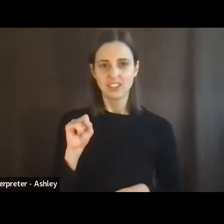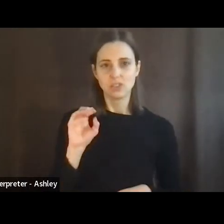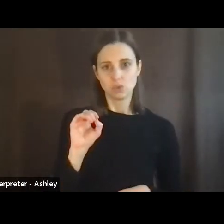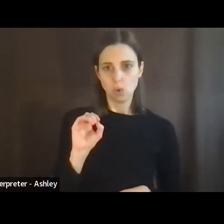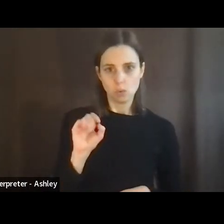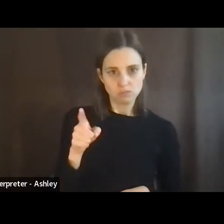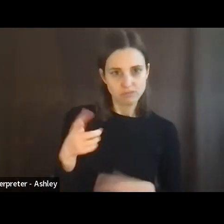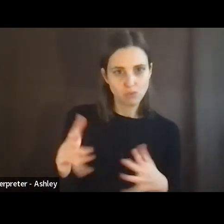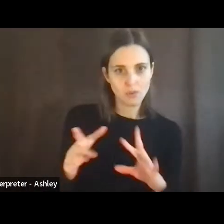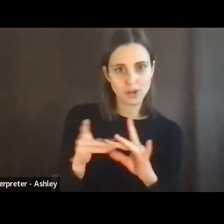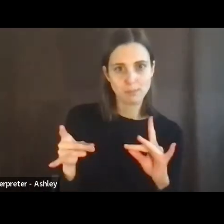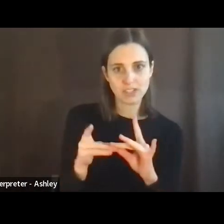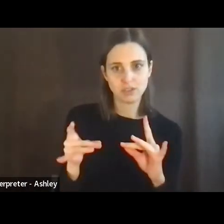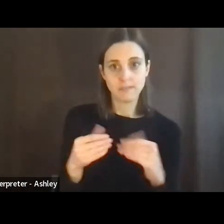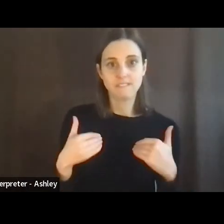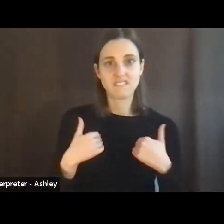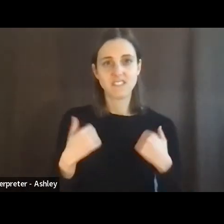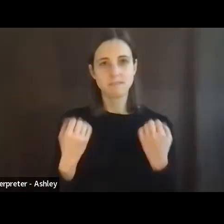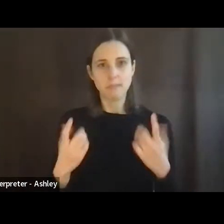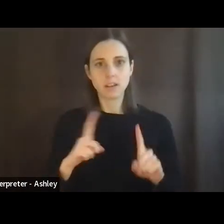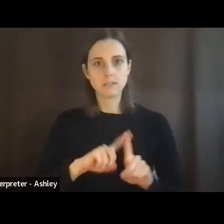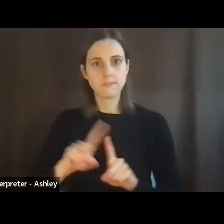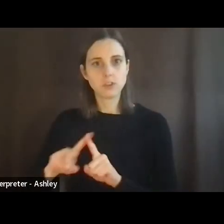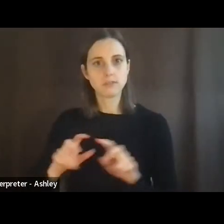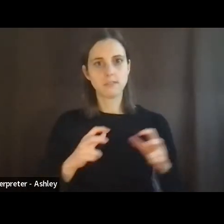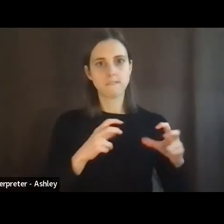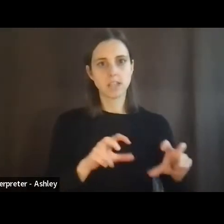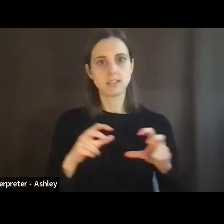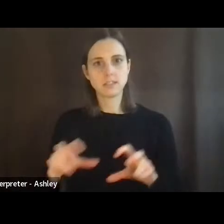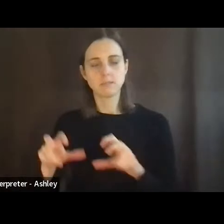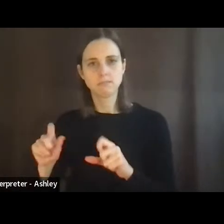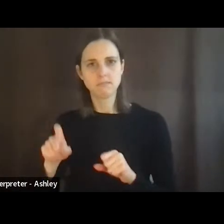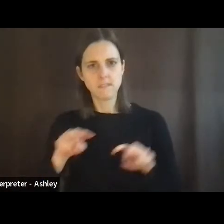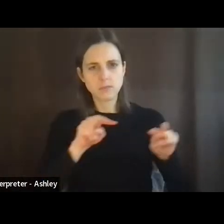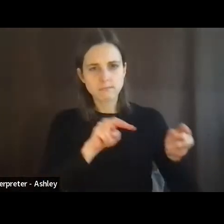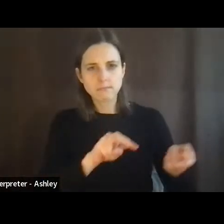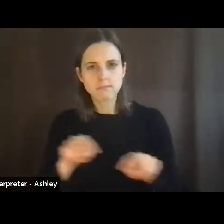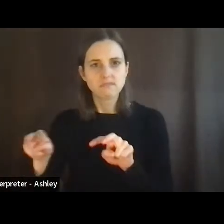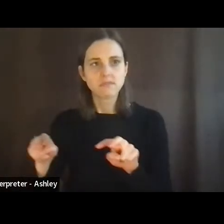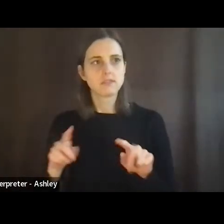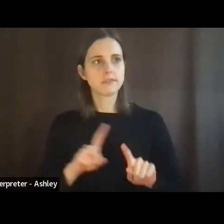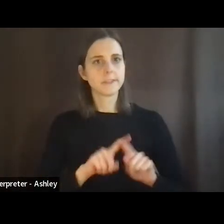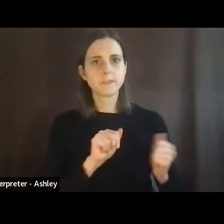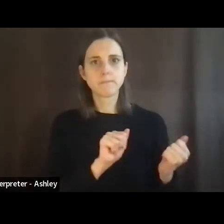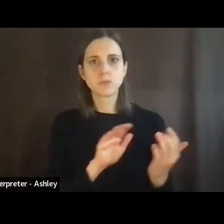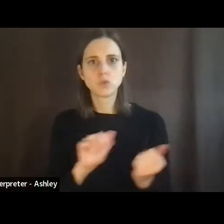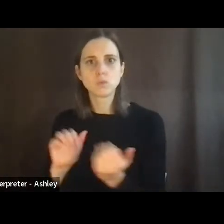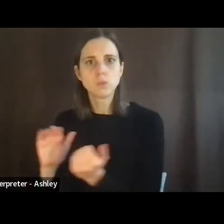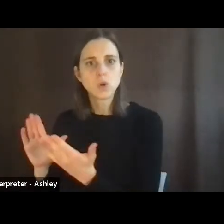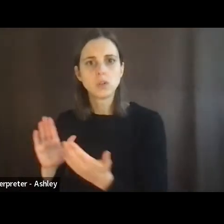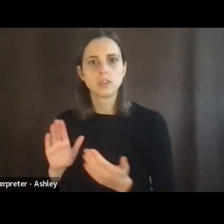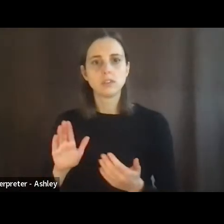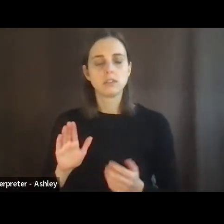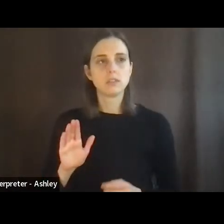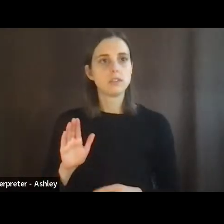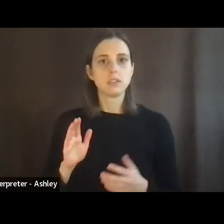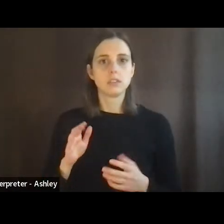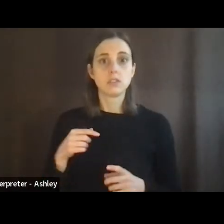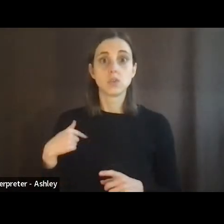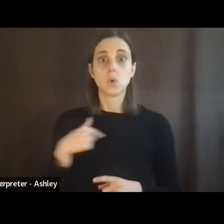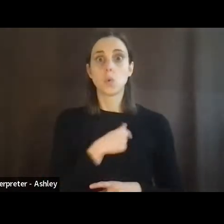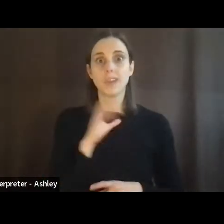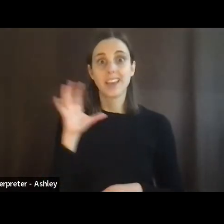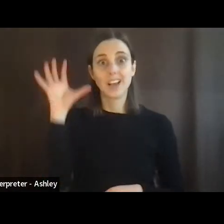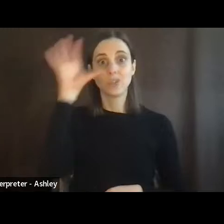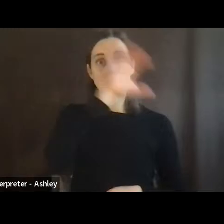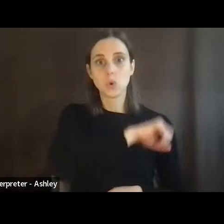includes multiple investments in terms of all of the modes, but it assumes that we wake up in 2045 and this project didn't get built,